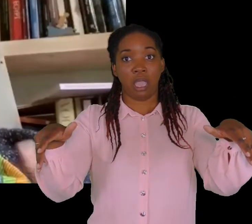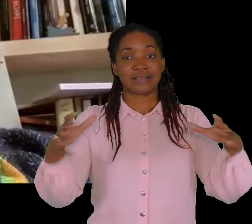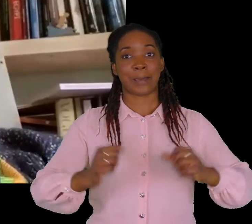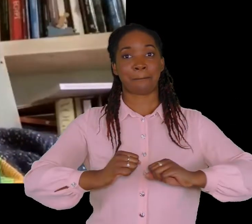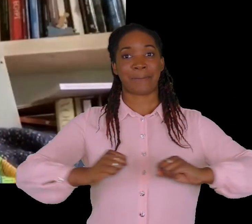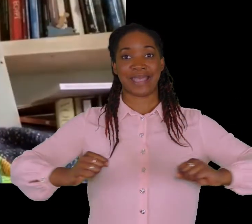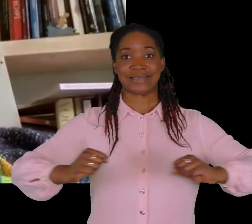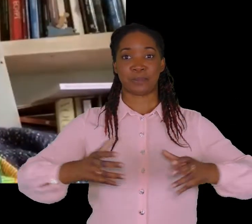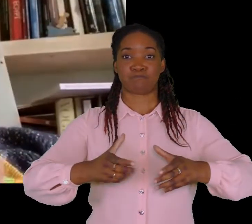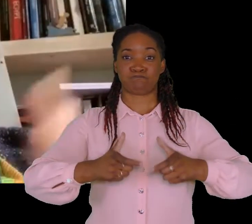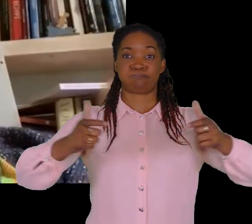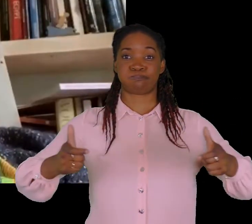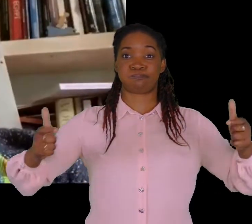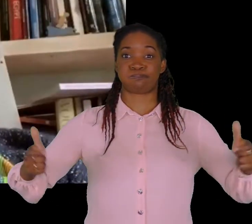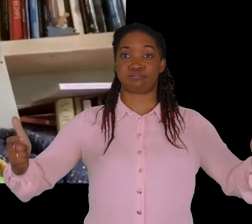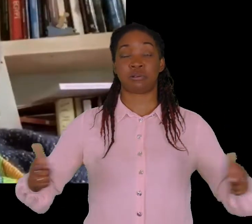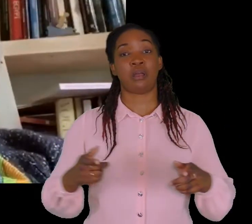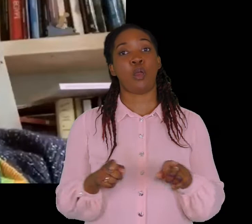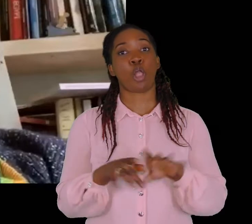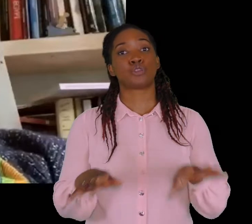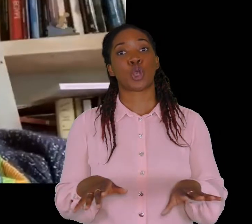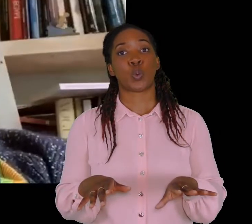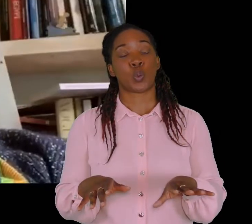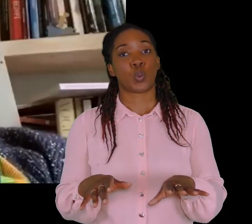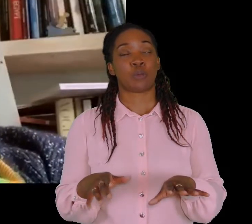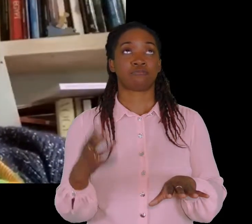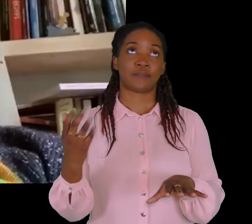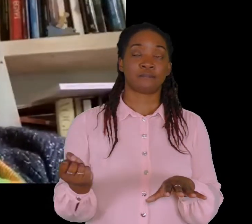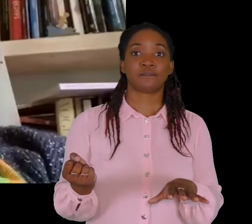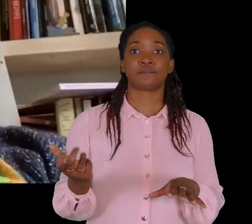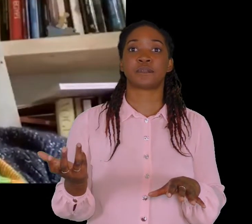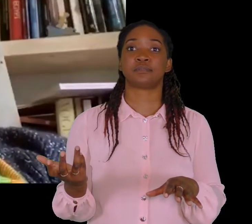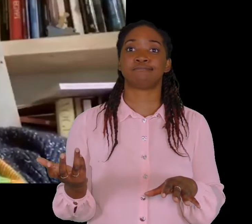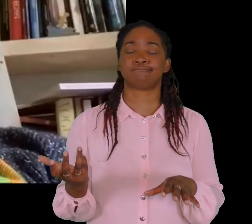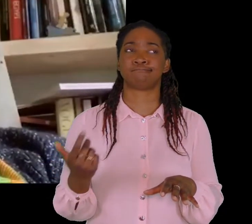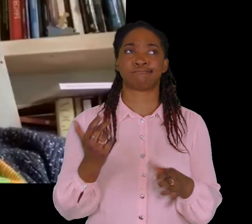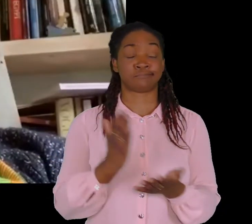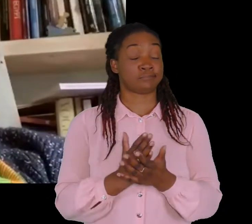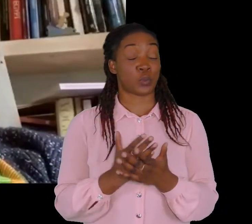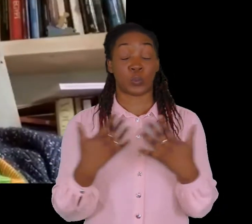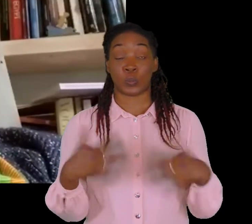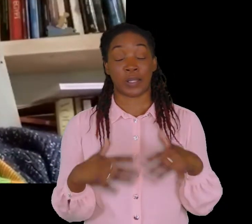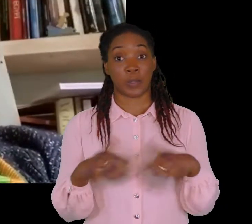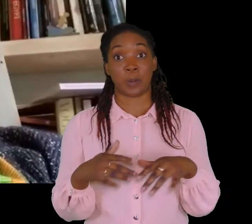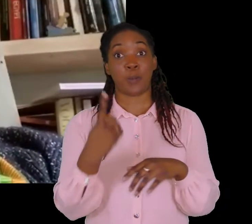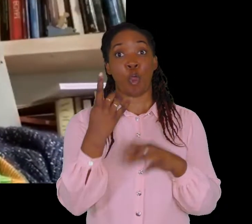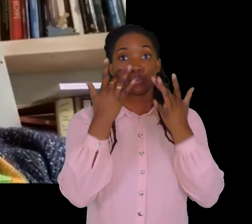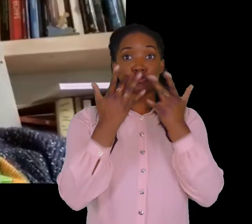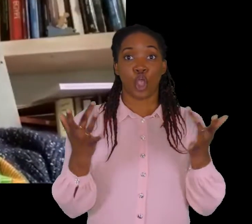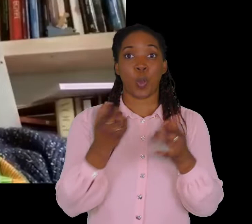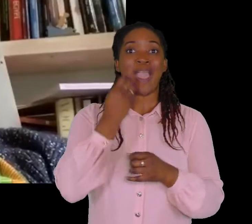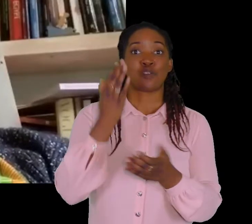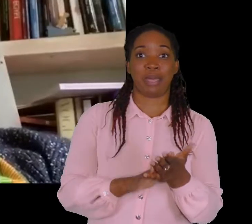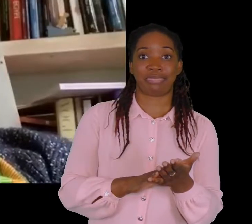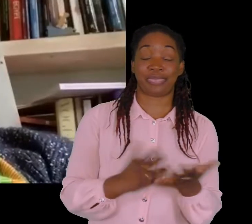it was, and we ridiculously did a show a month. So that's